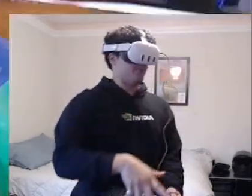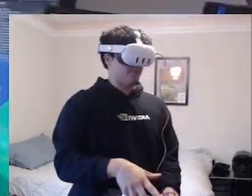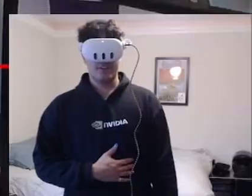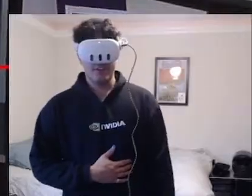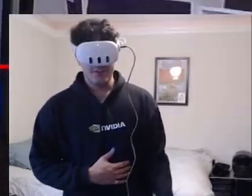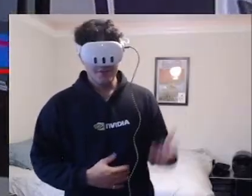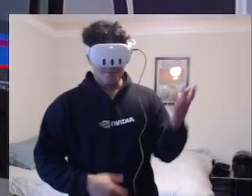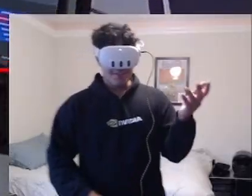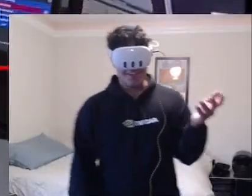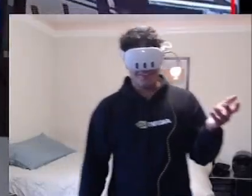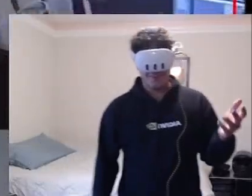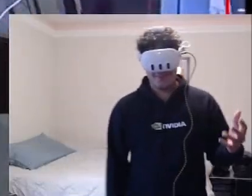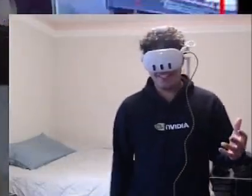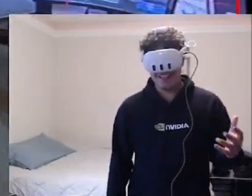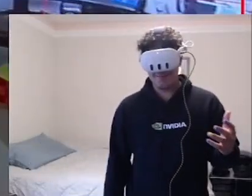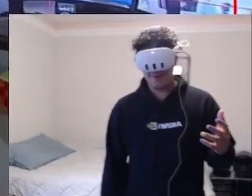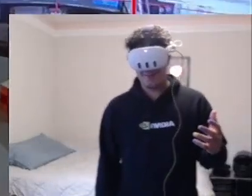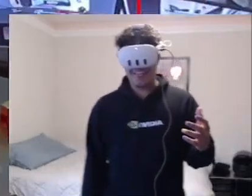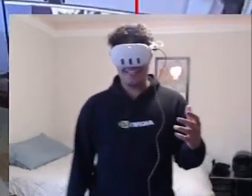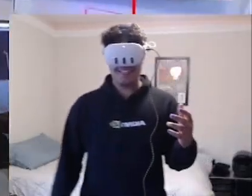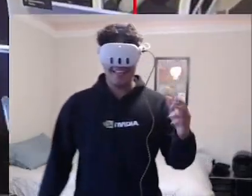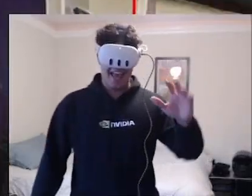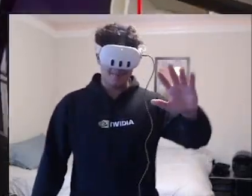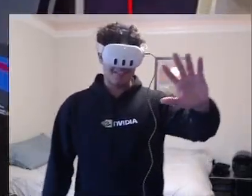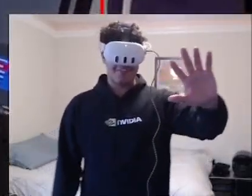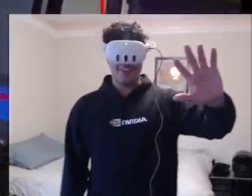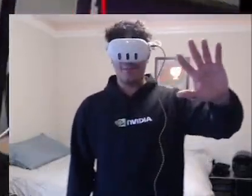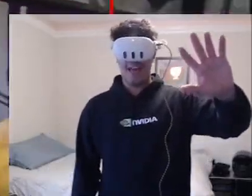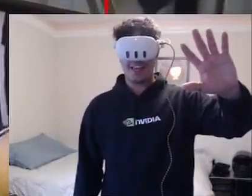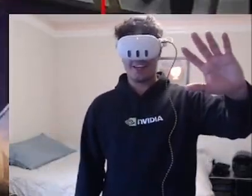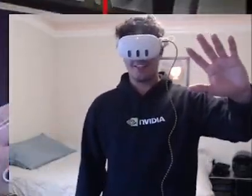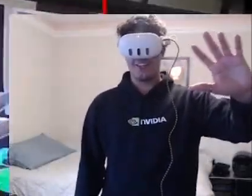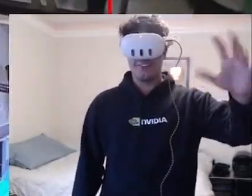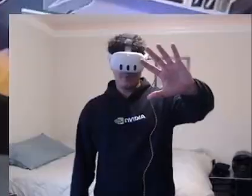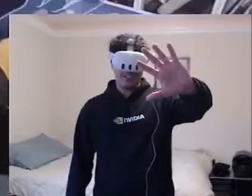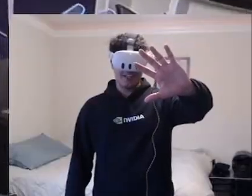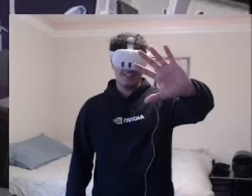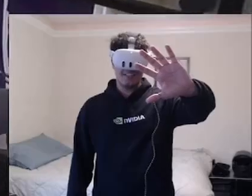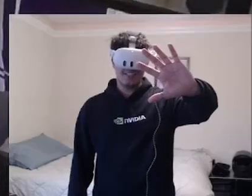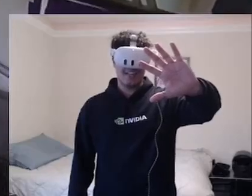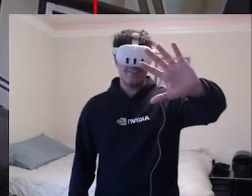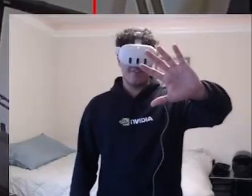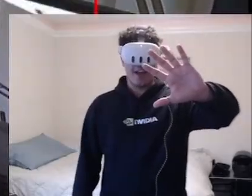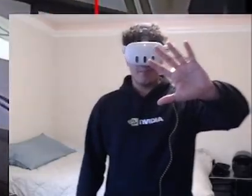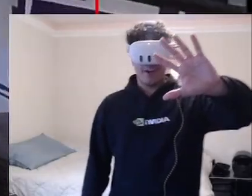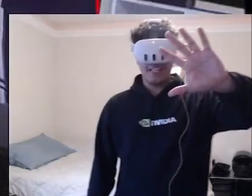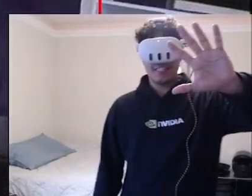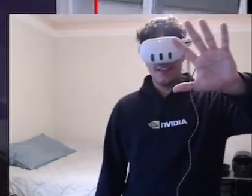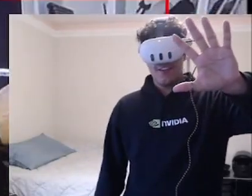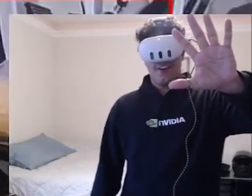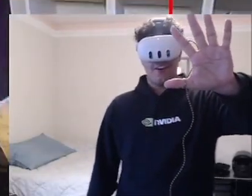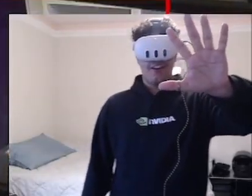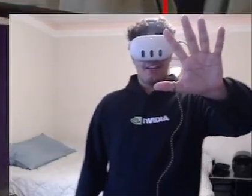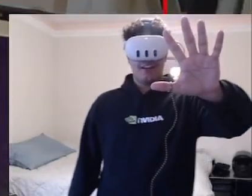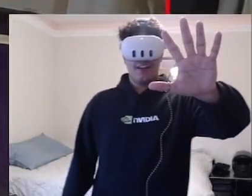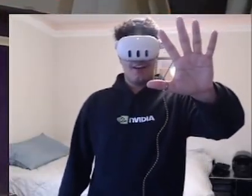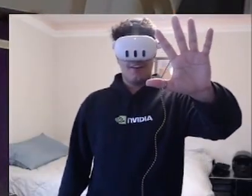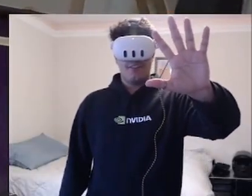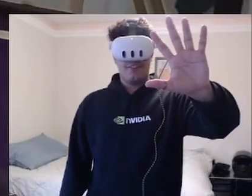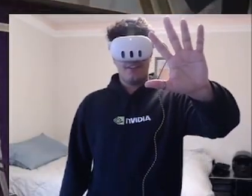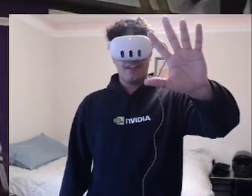Cool. Missing from this demo is the haptic feedback glove. What it does is that it vibrates